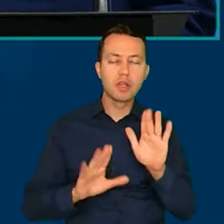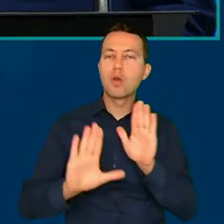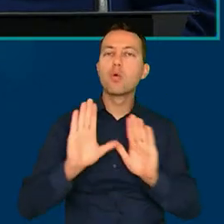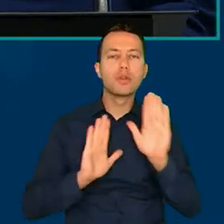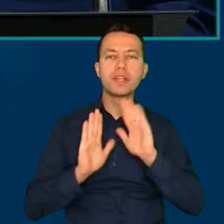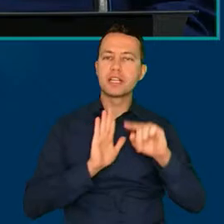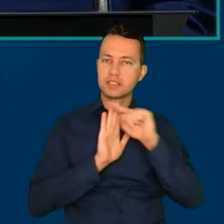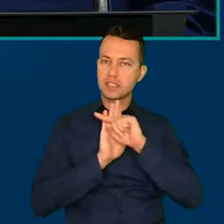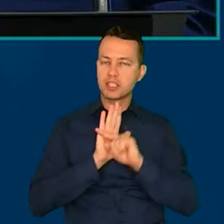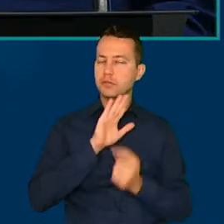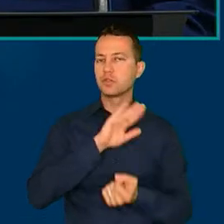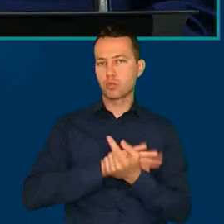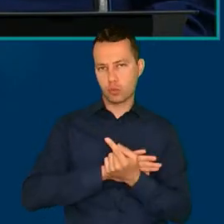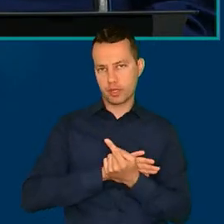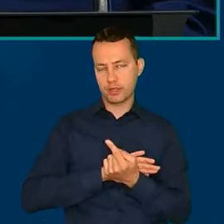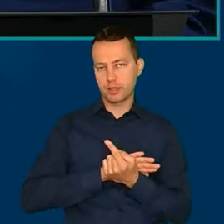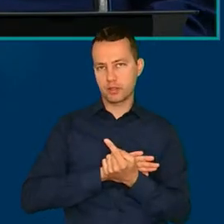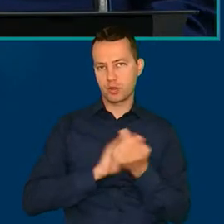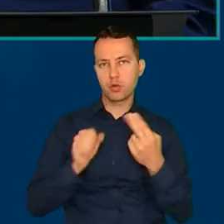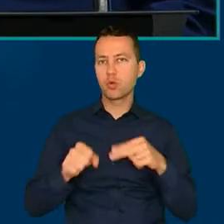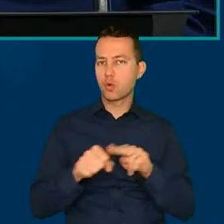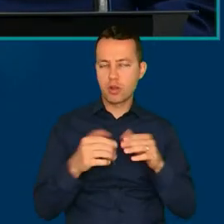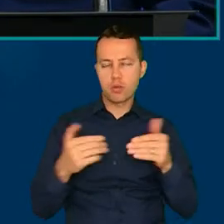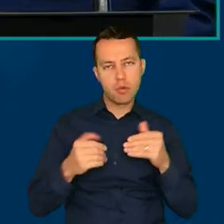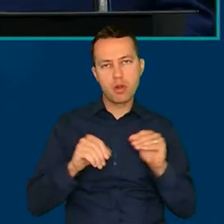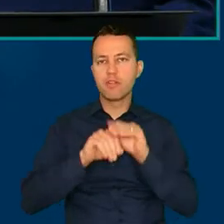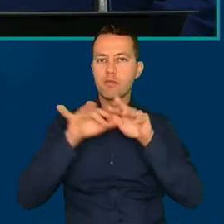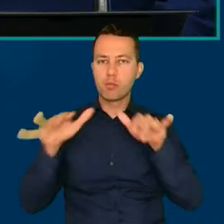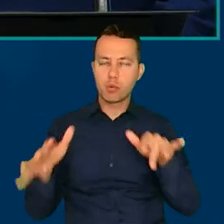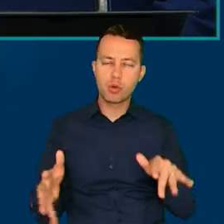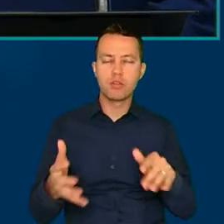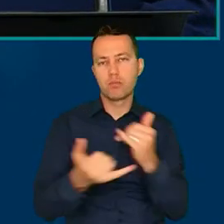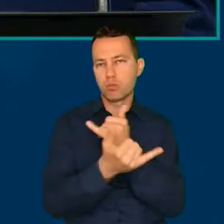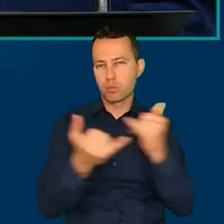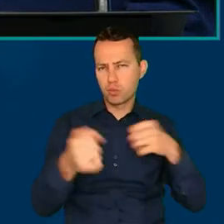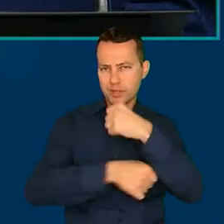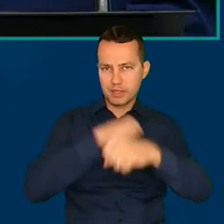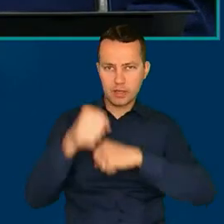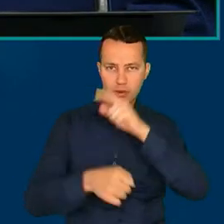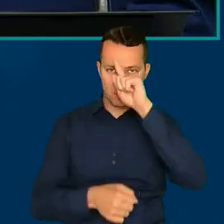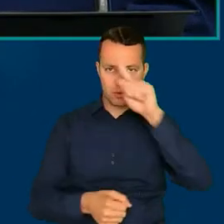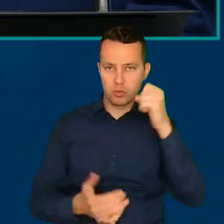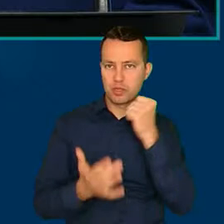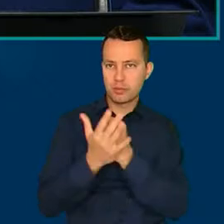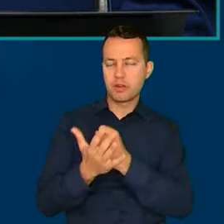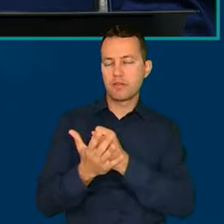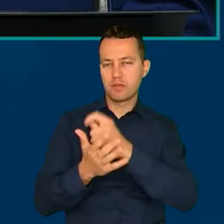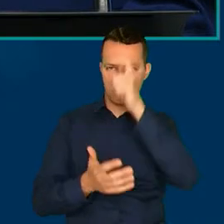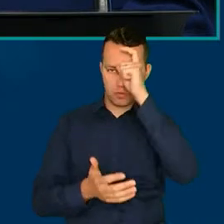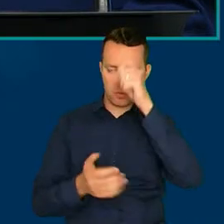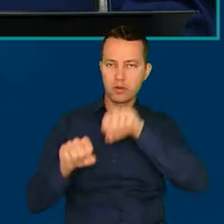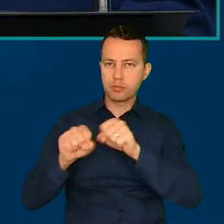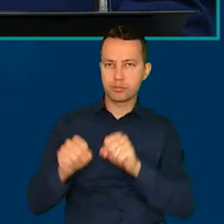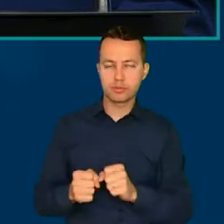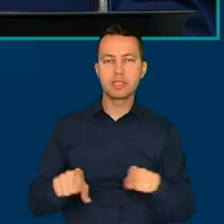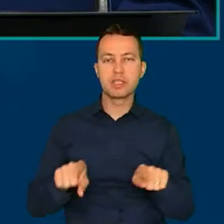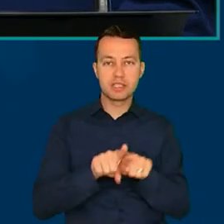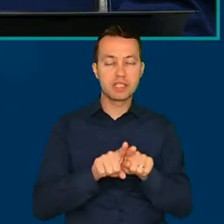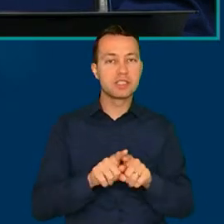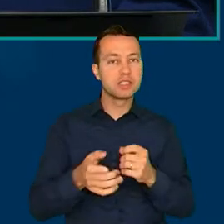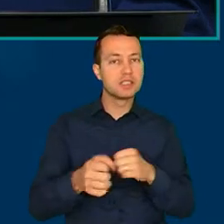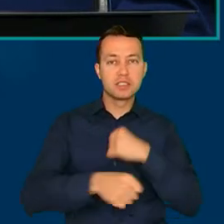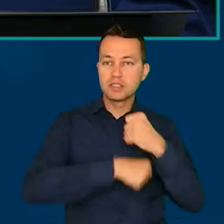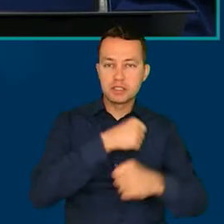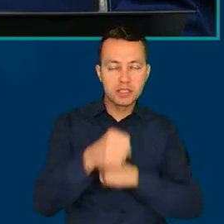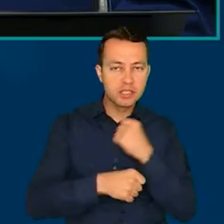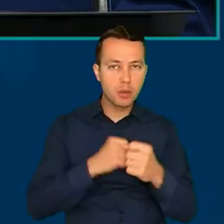environmental, and social. So they should also avoid any negative effects that